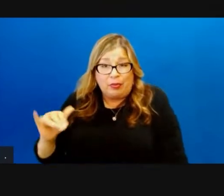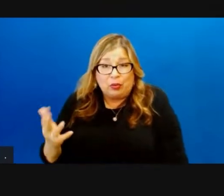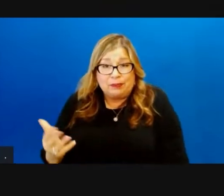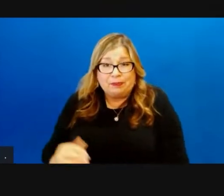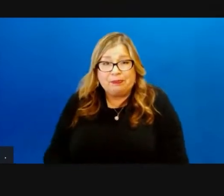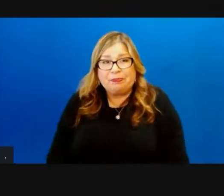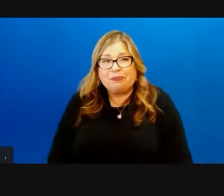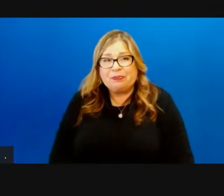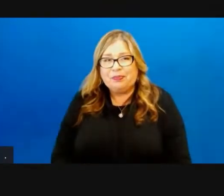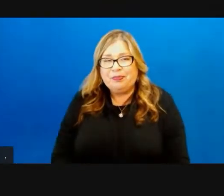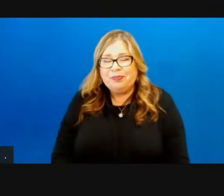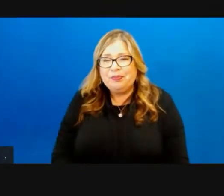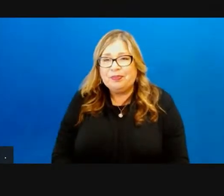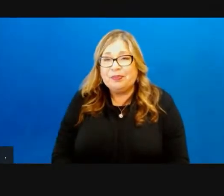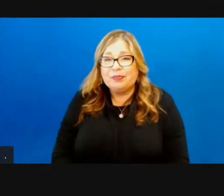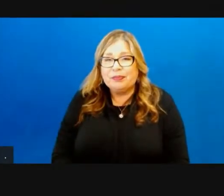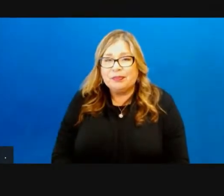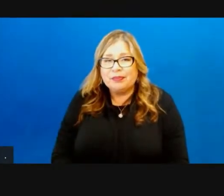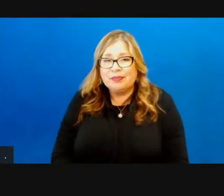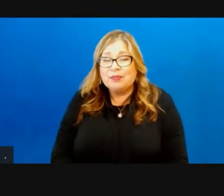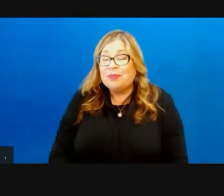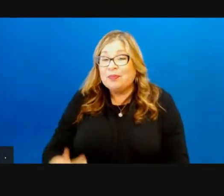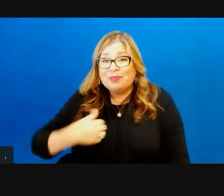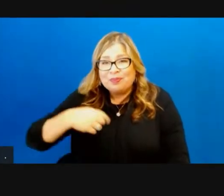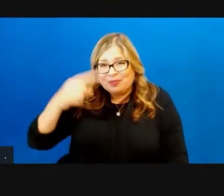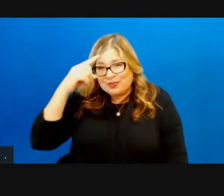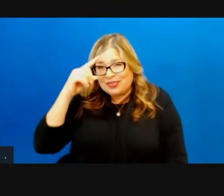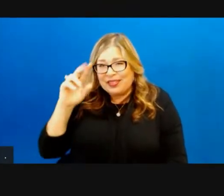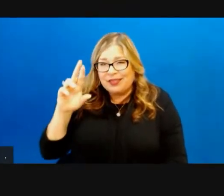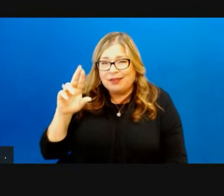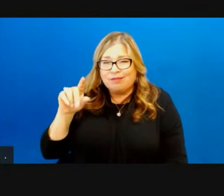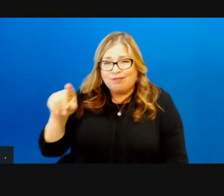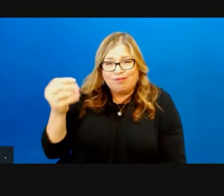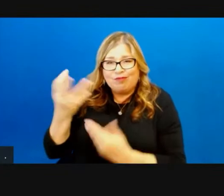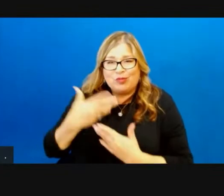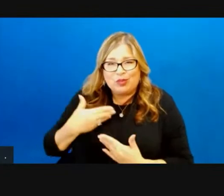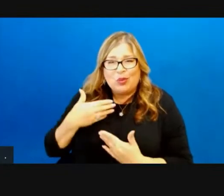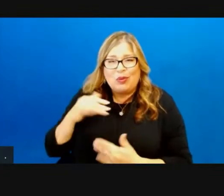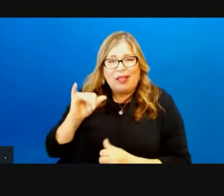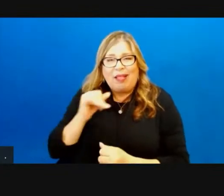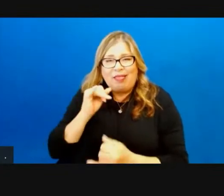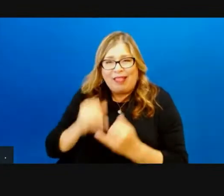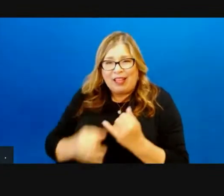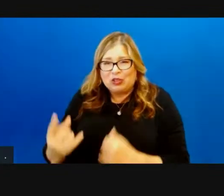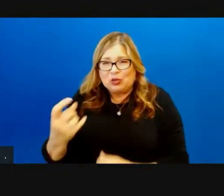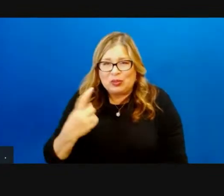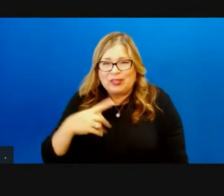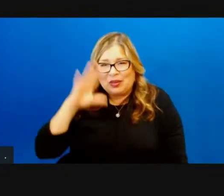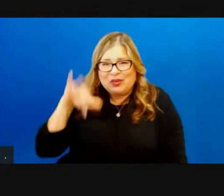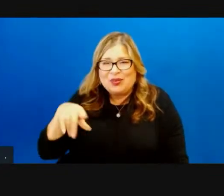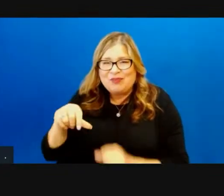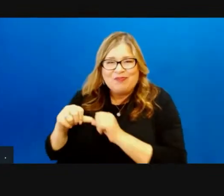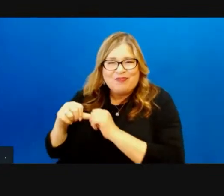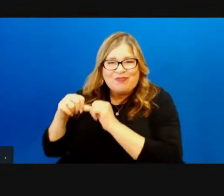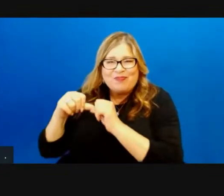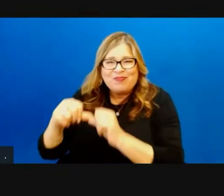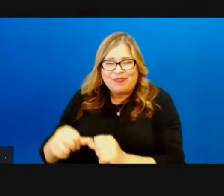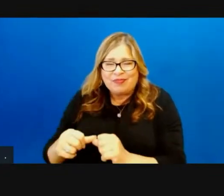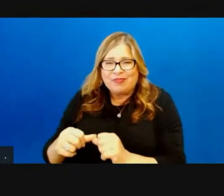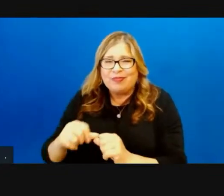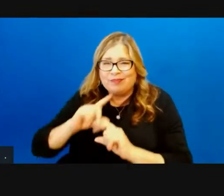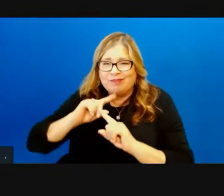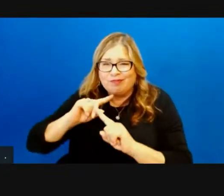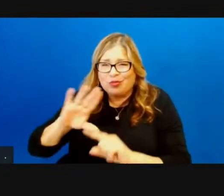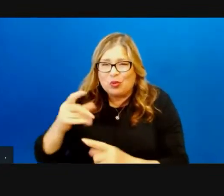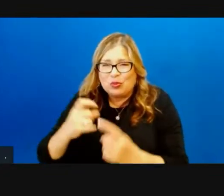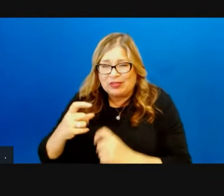So I think, Roger, you said that was the last question. I know it was a bit of a marathon. I think last time I was with you, it was just under an hour. So this